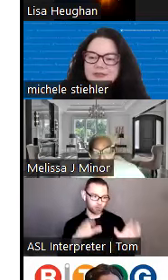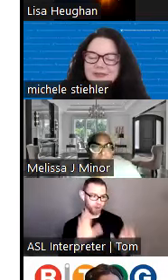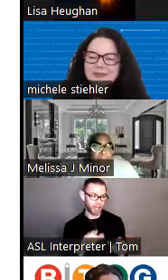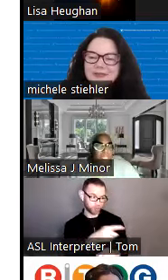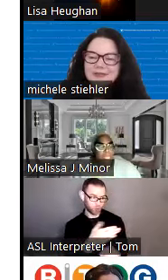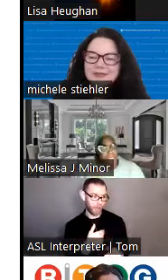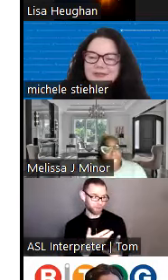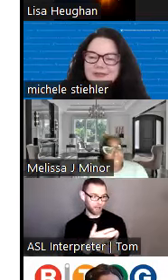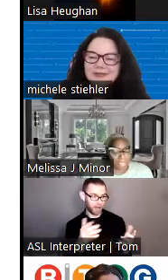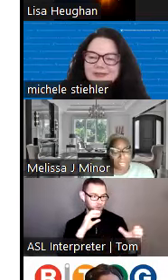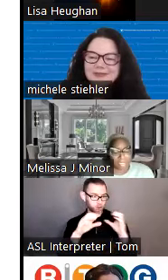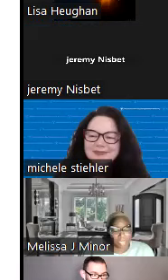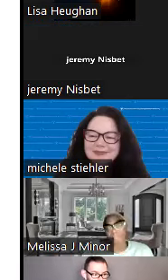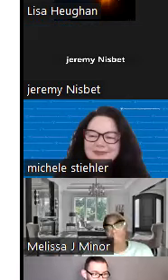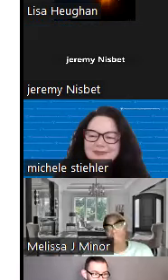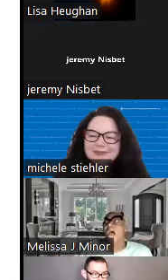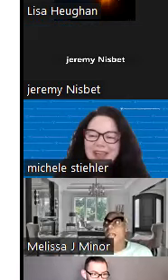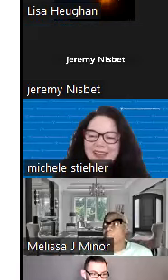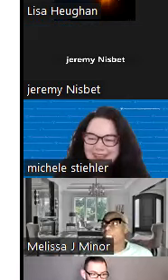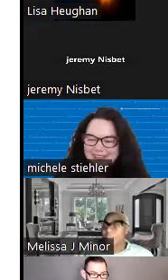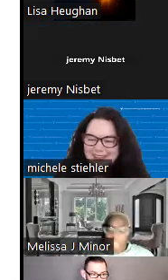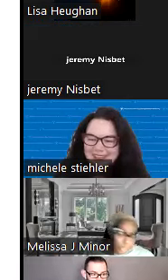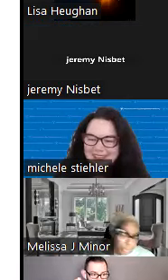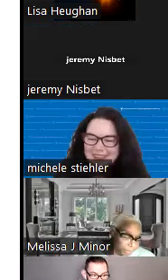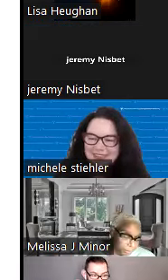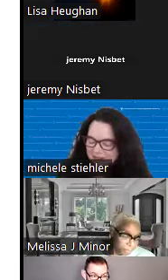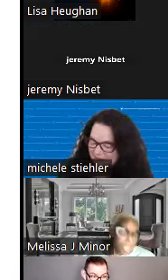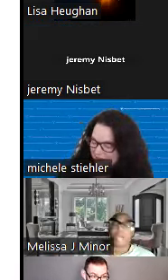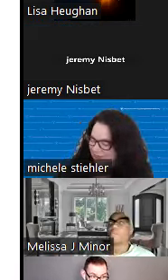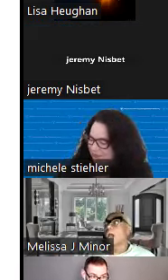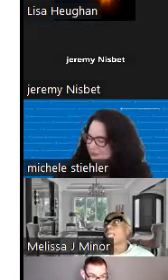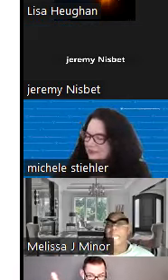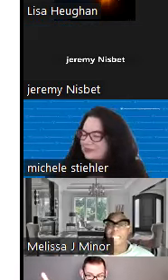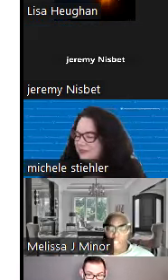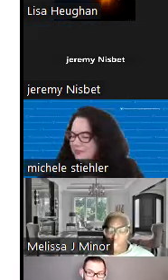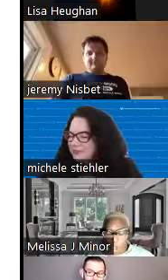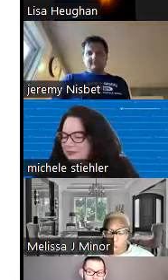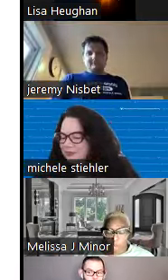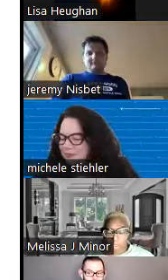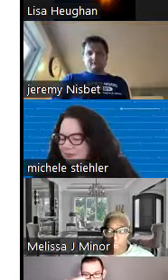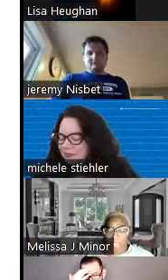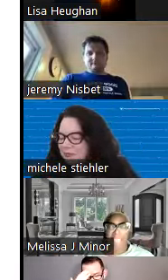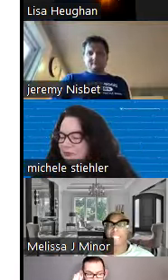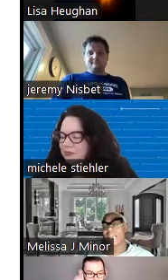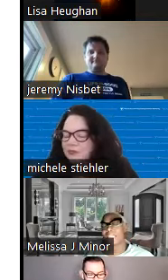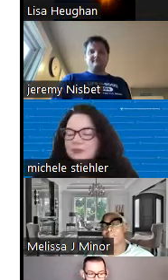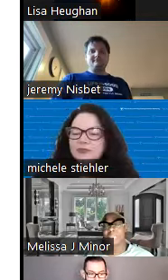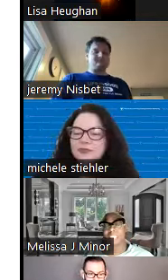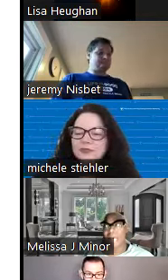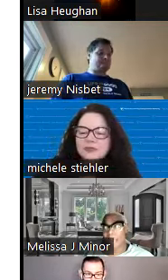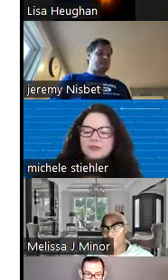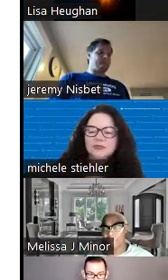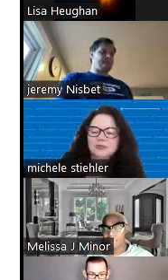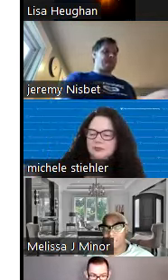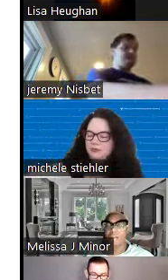communication with the people in the head of the MBTA. I would like to know why I get told that I cannot get